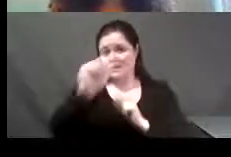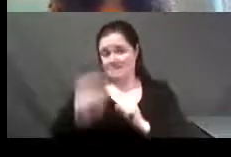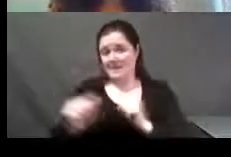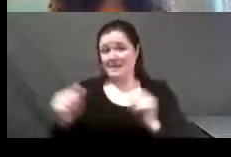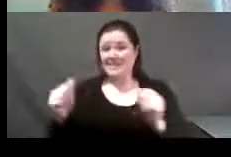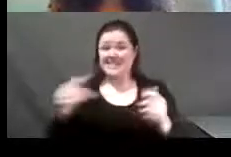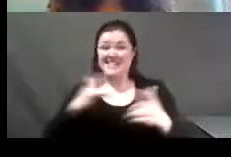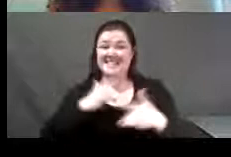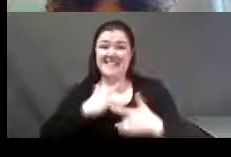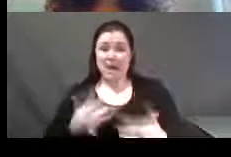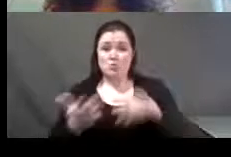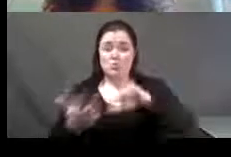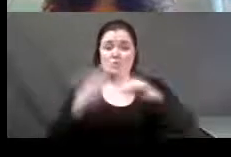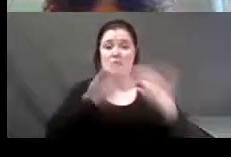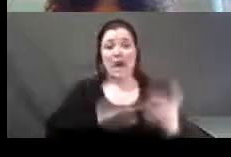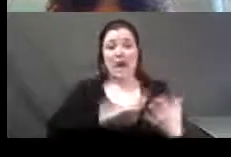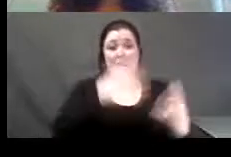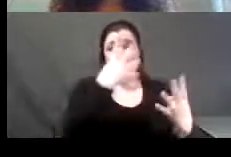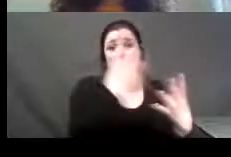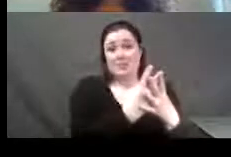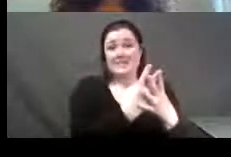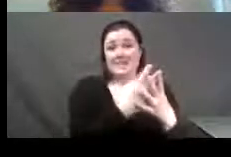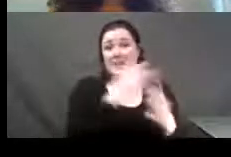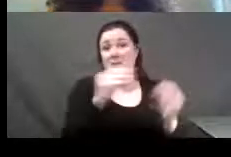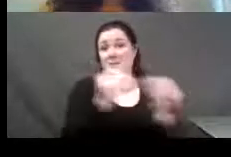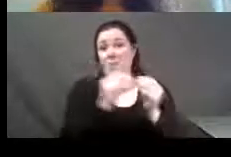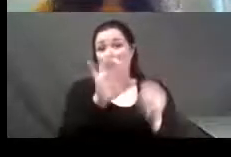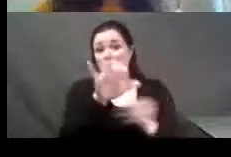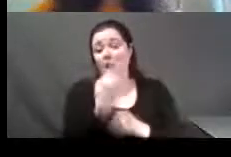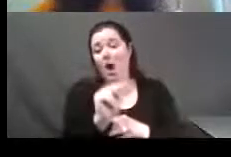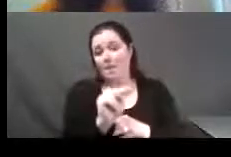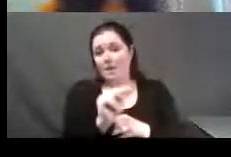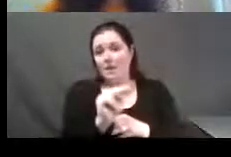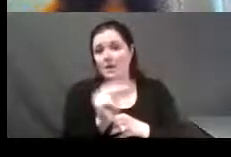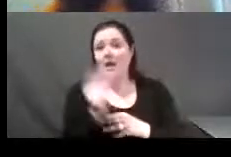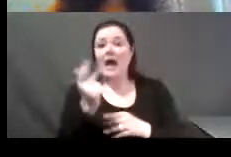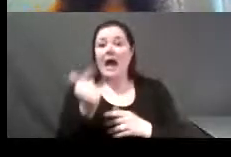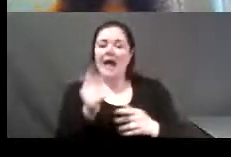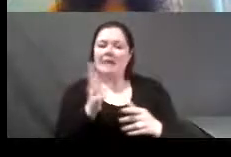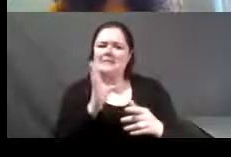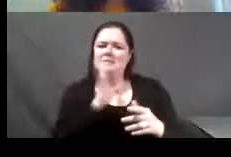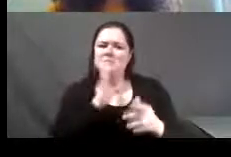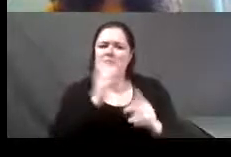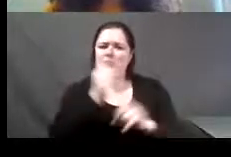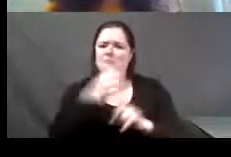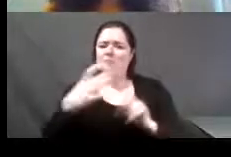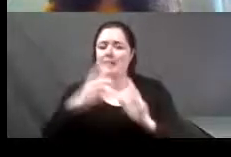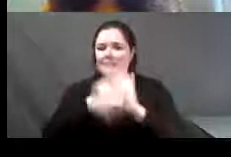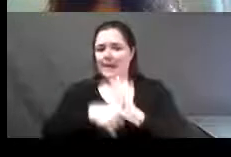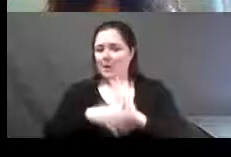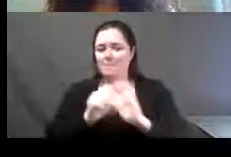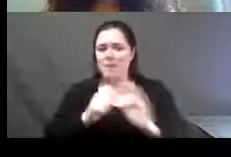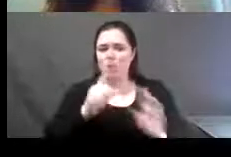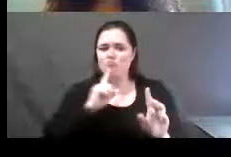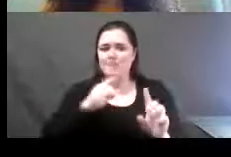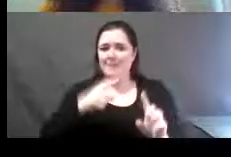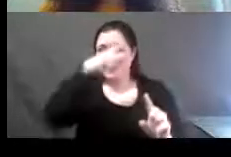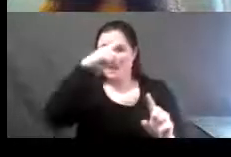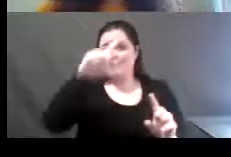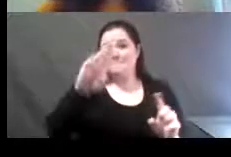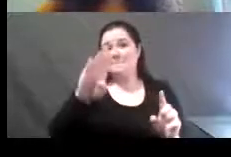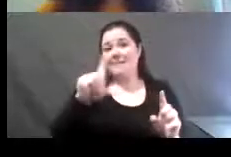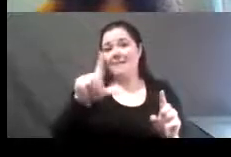in prison and congregate settings. I can speak more on that later, but essentially the Black Lives Matter